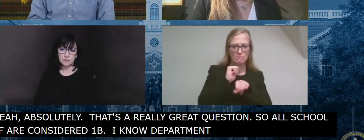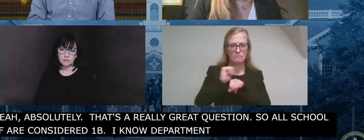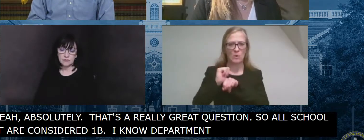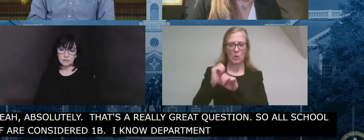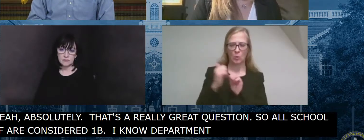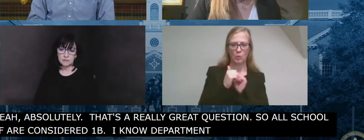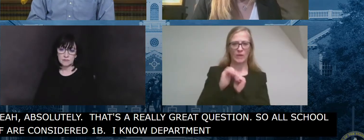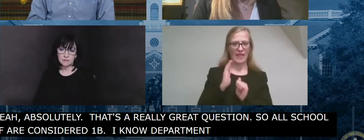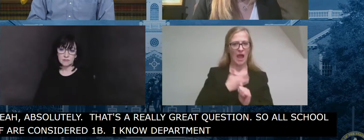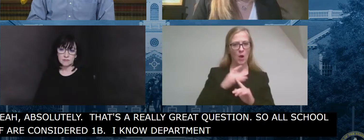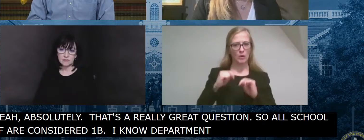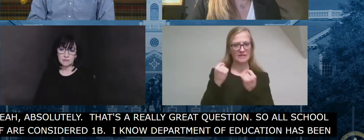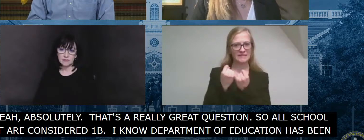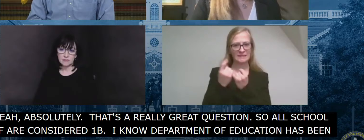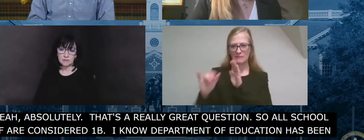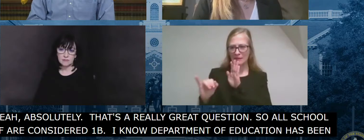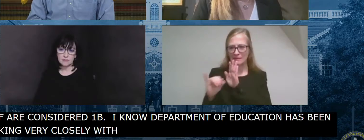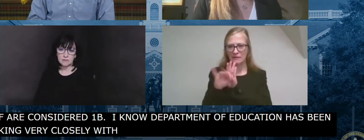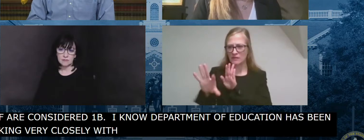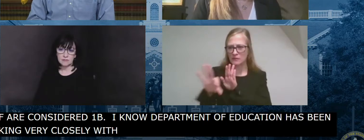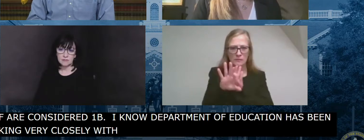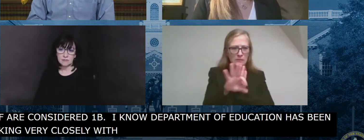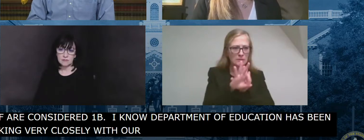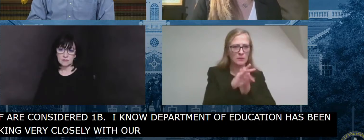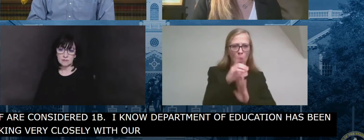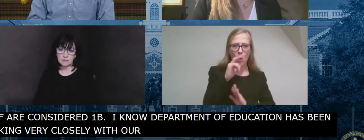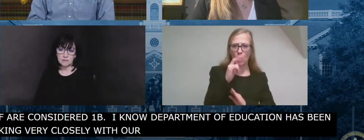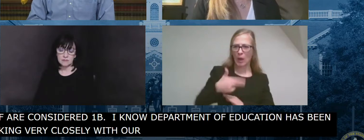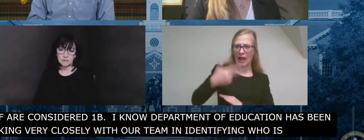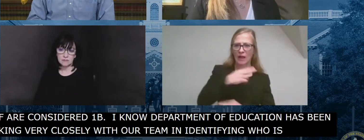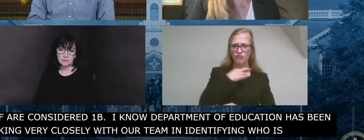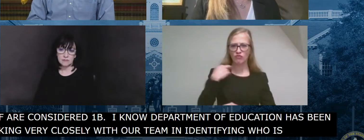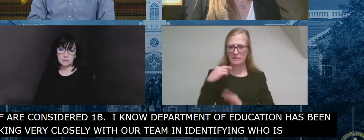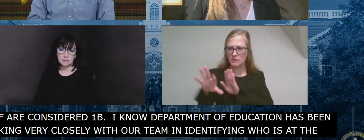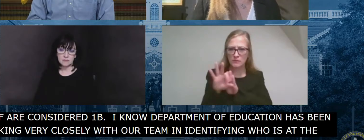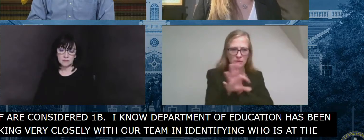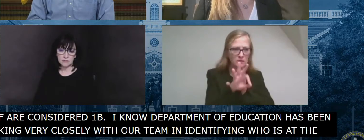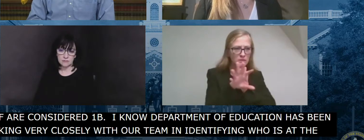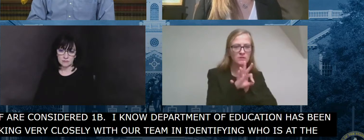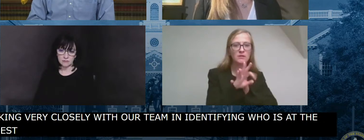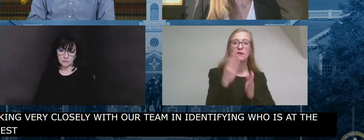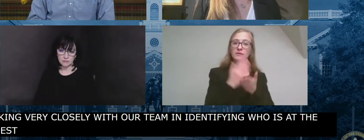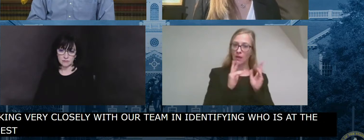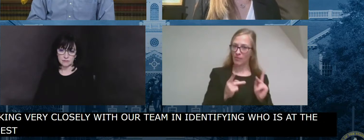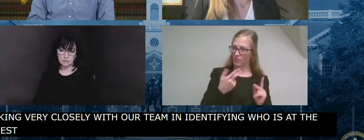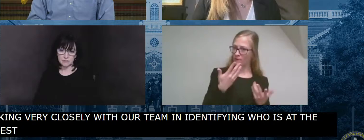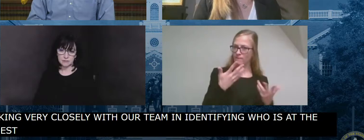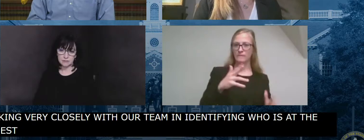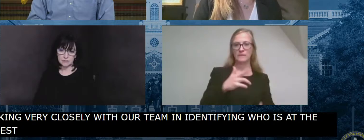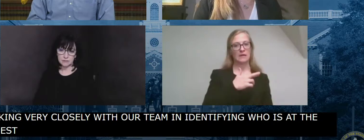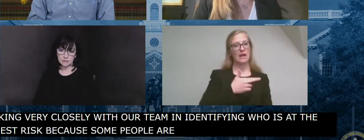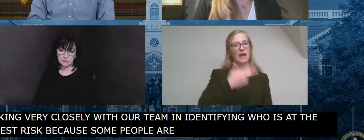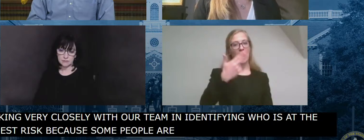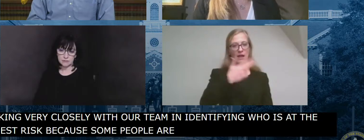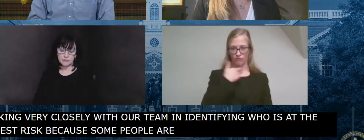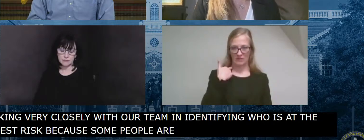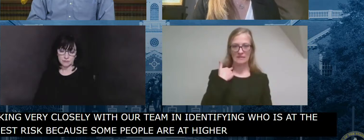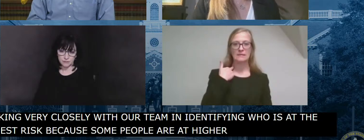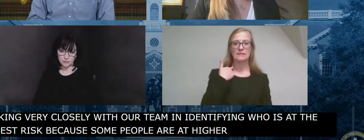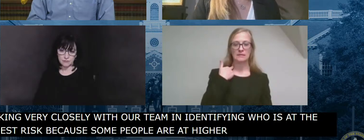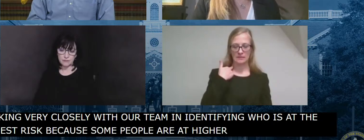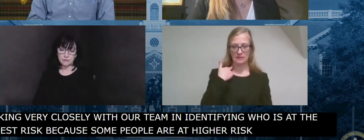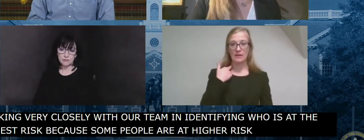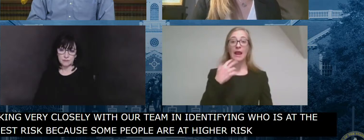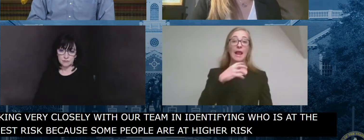team in identifying who's at the highest risk, because some people are at higher risk than others, whether it's based